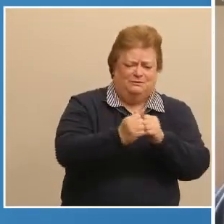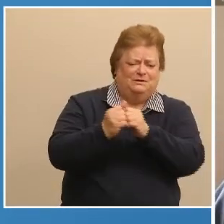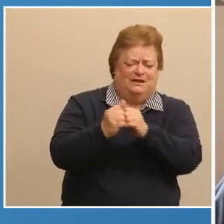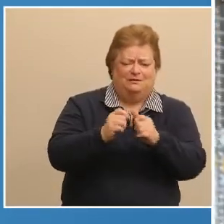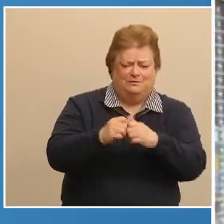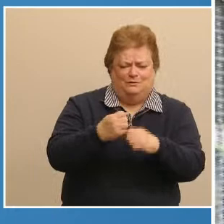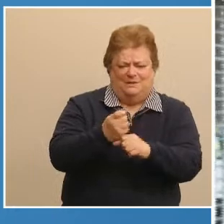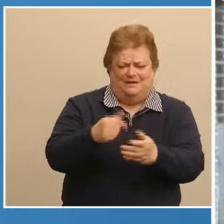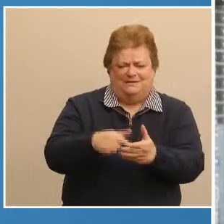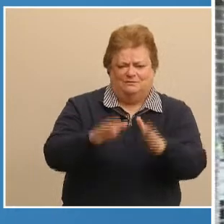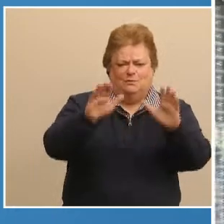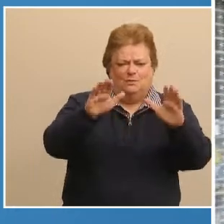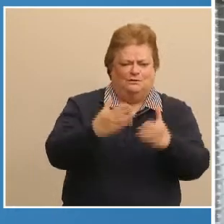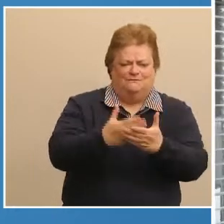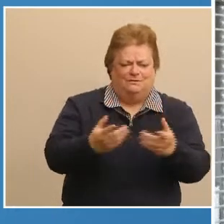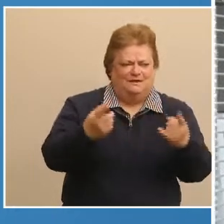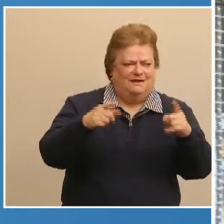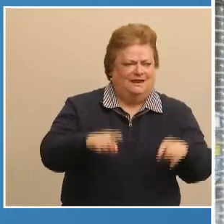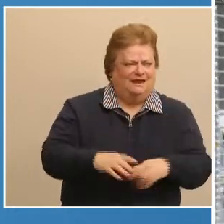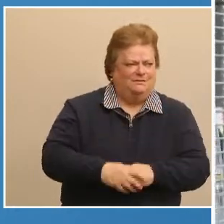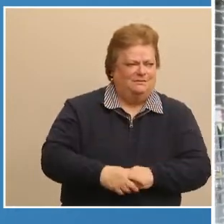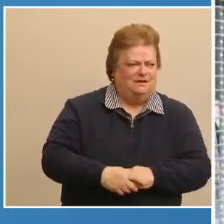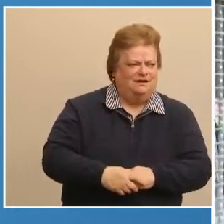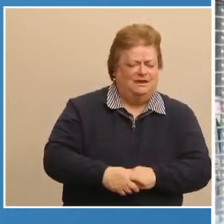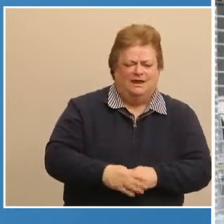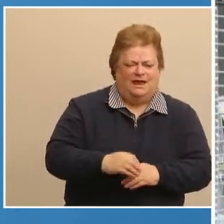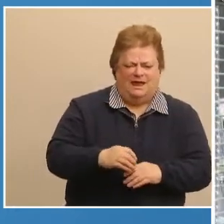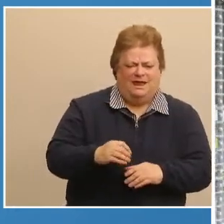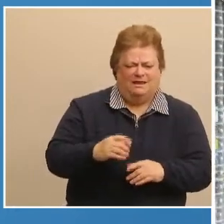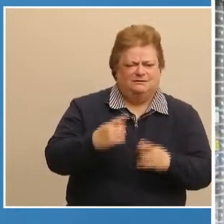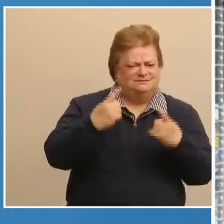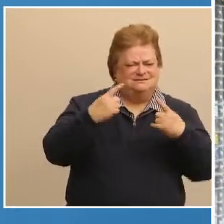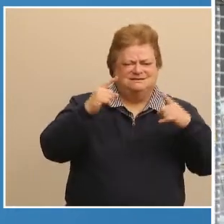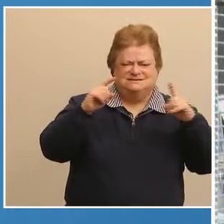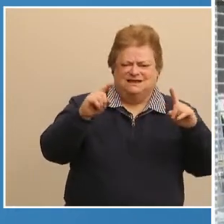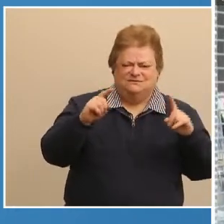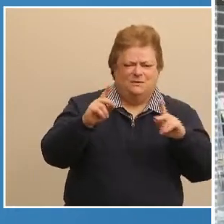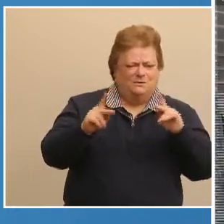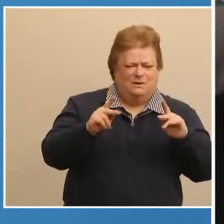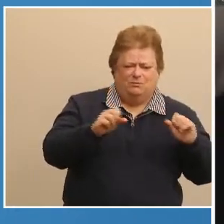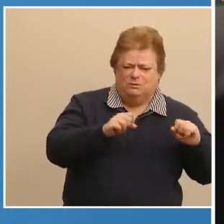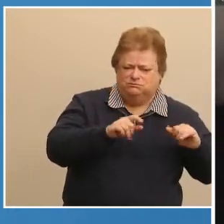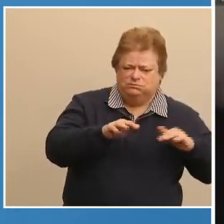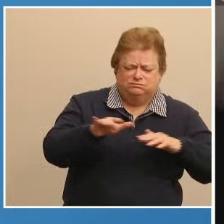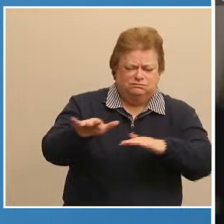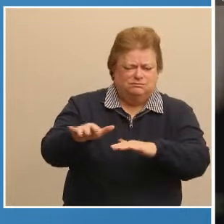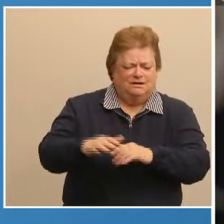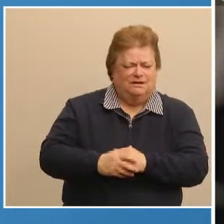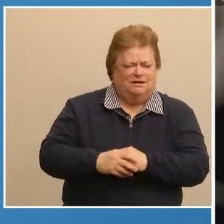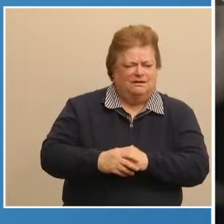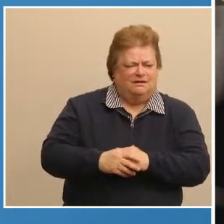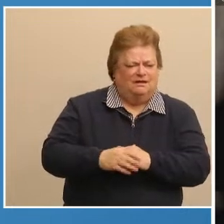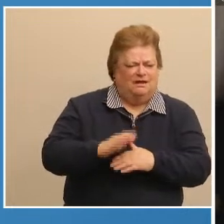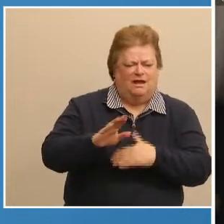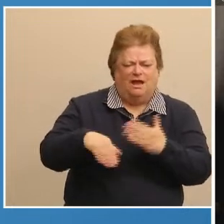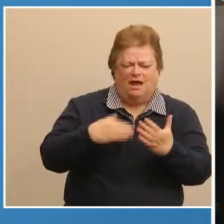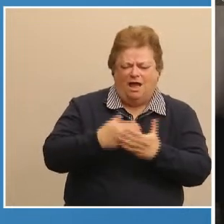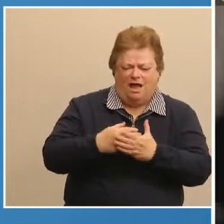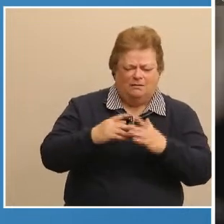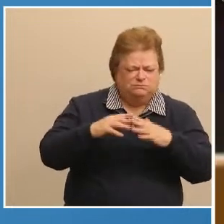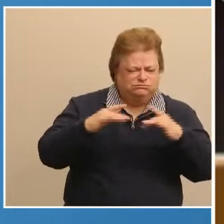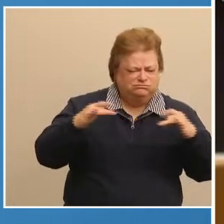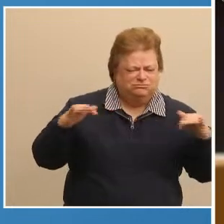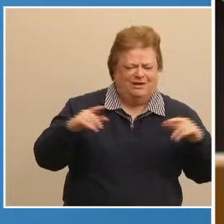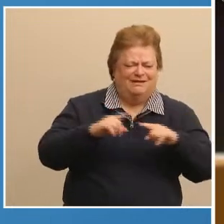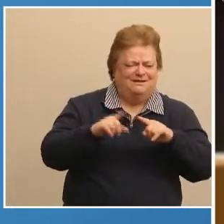thing happen. And the exceptional turnout. I mean, people of all kinds of diversity. It